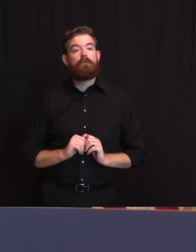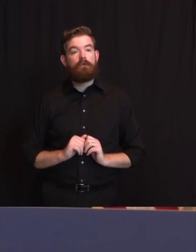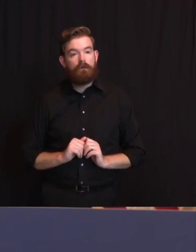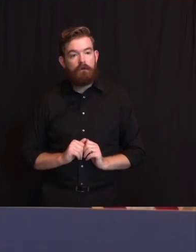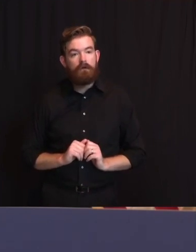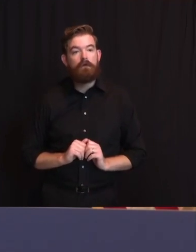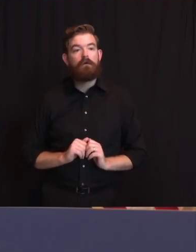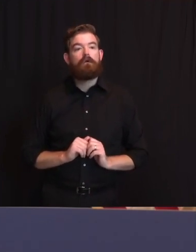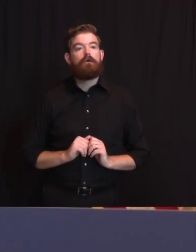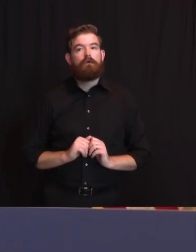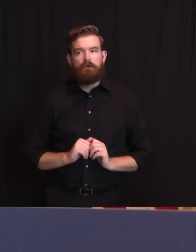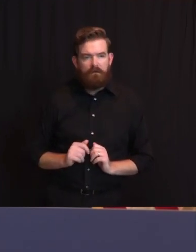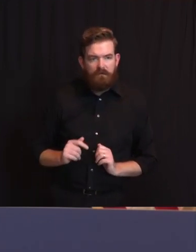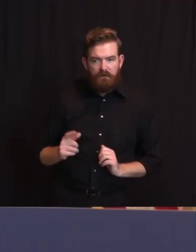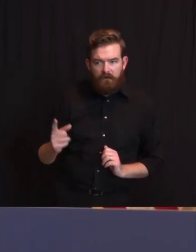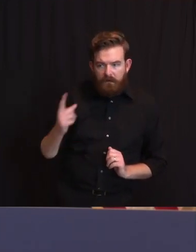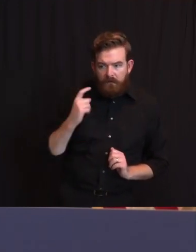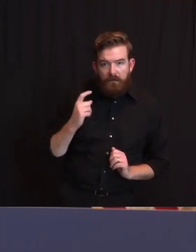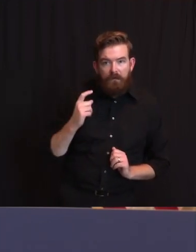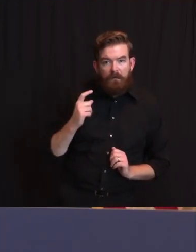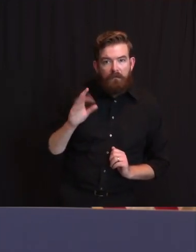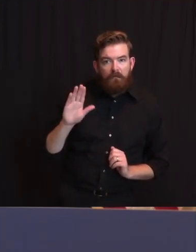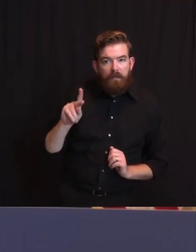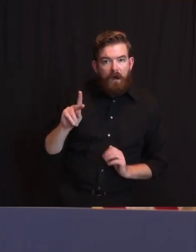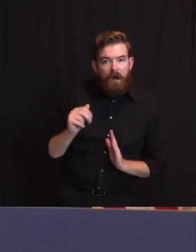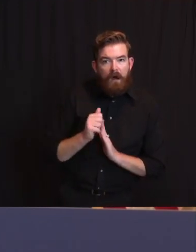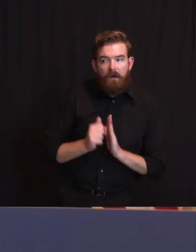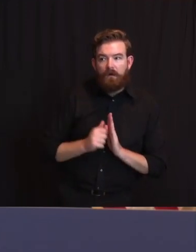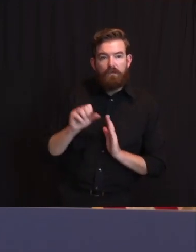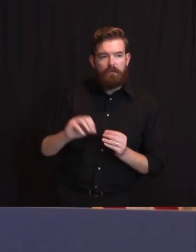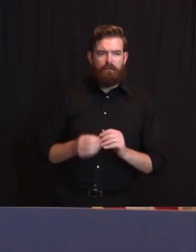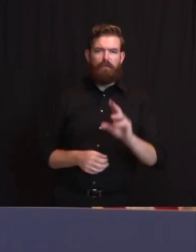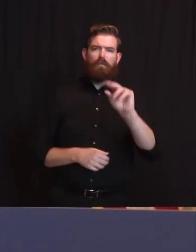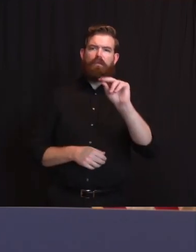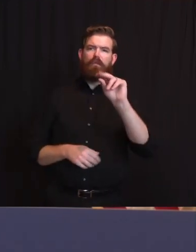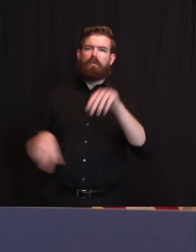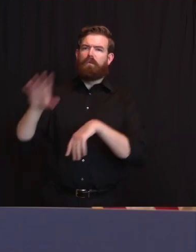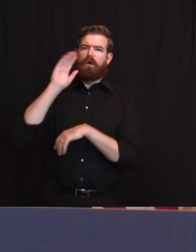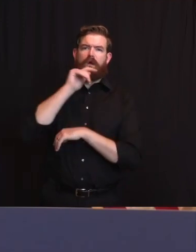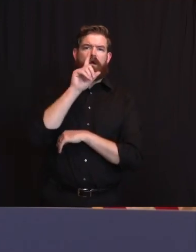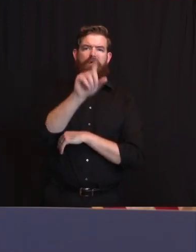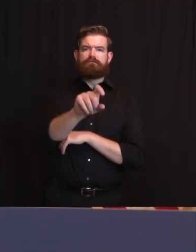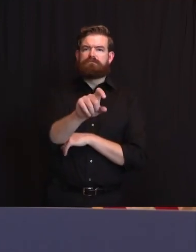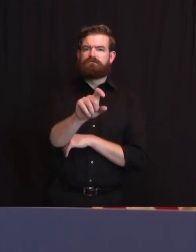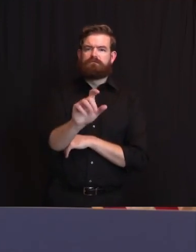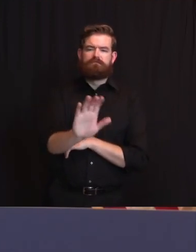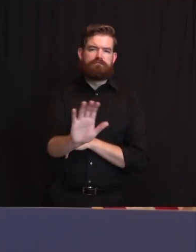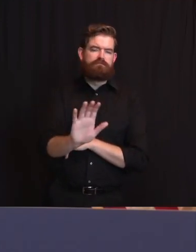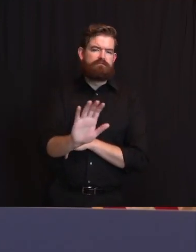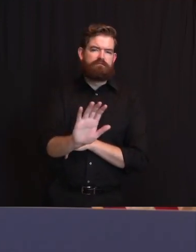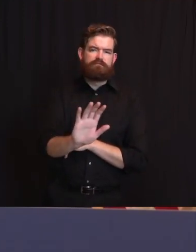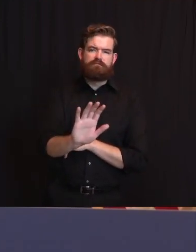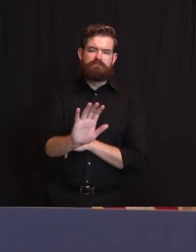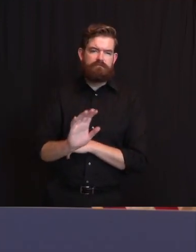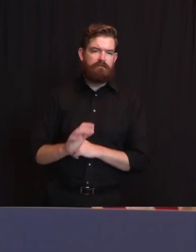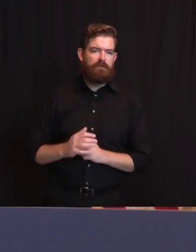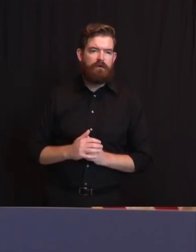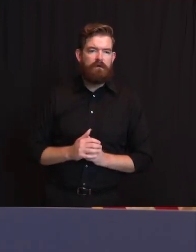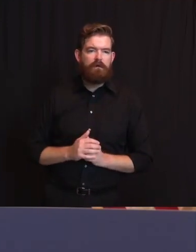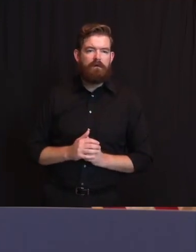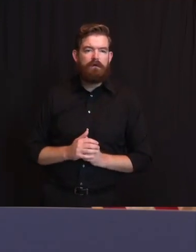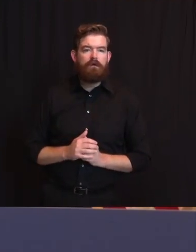Enjoying a good meal inside a restaurant, being able to go back to the movies, or having your child attend school in person, or just